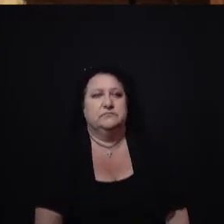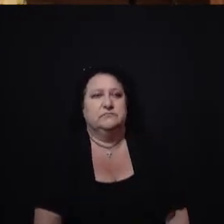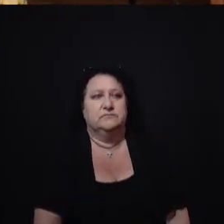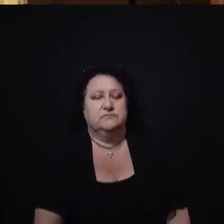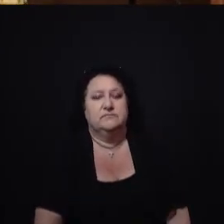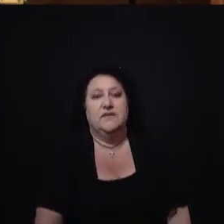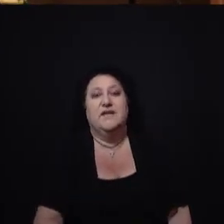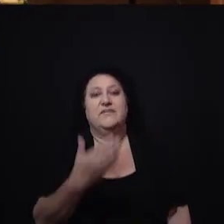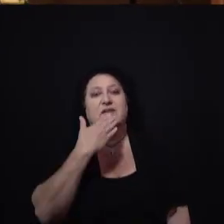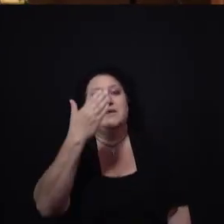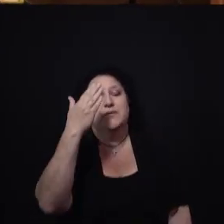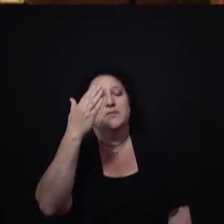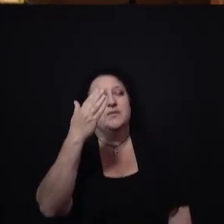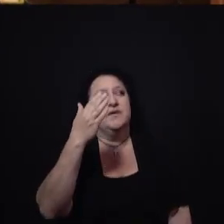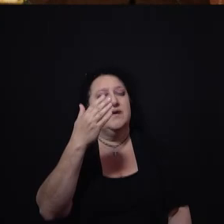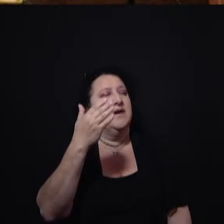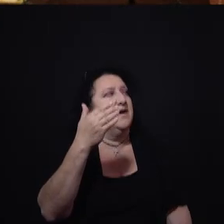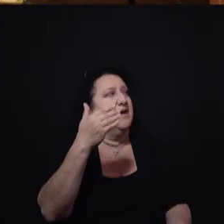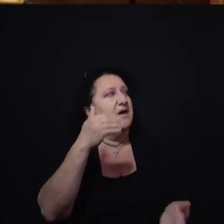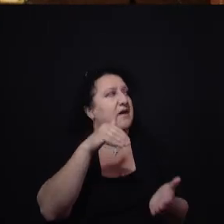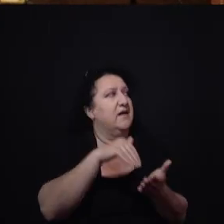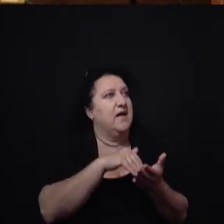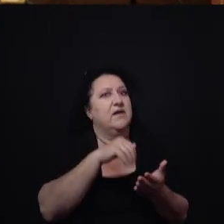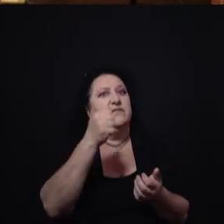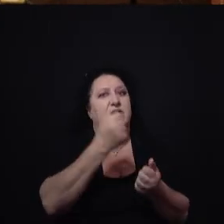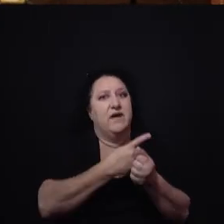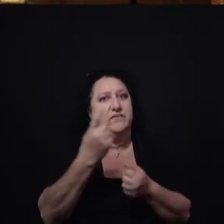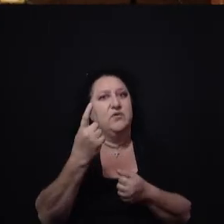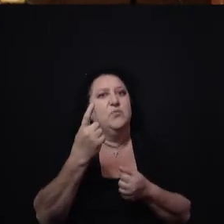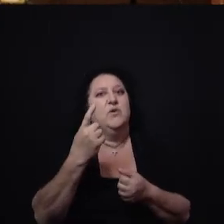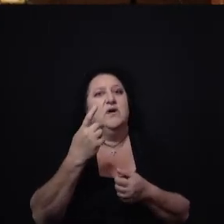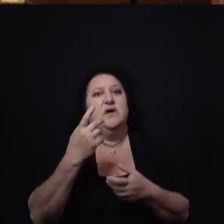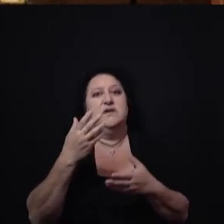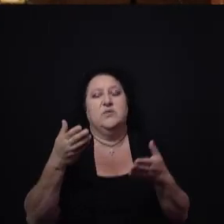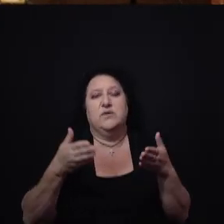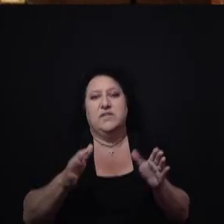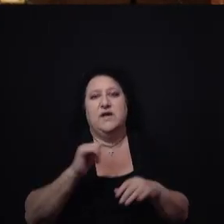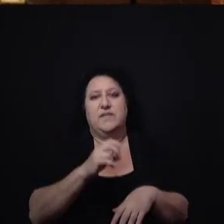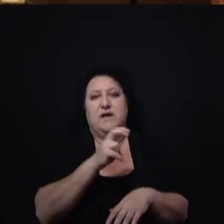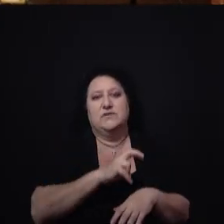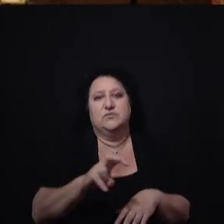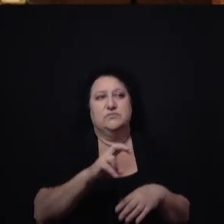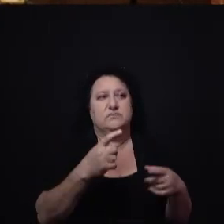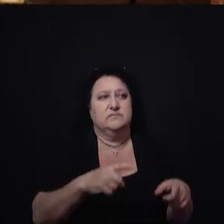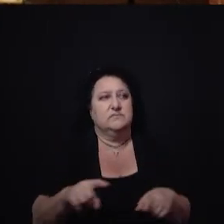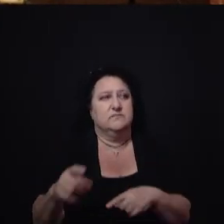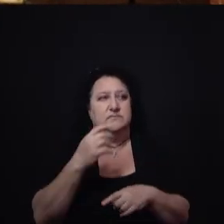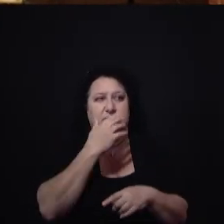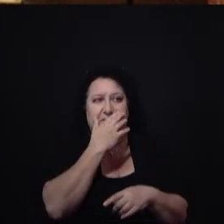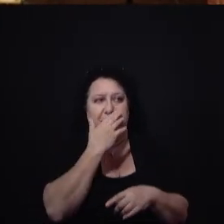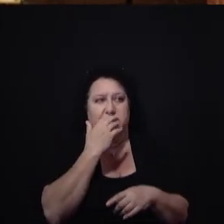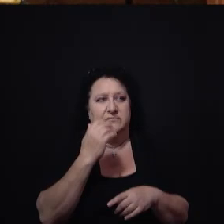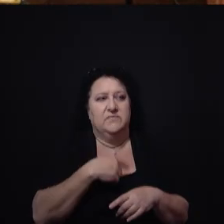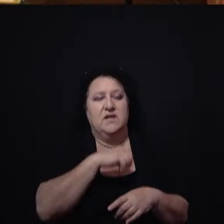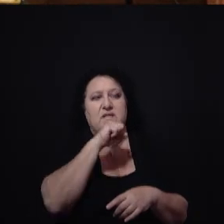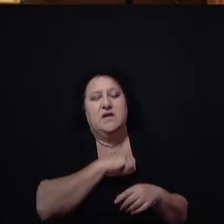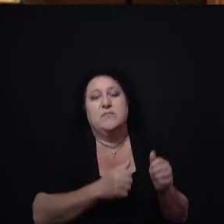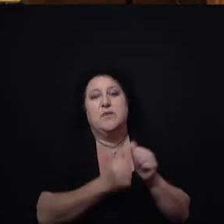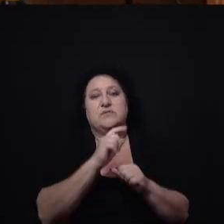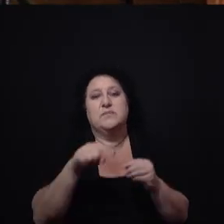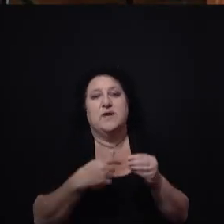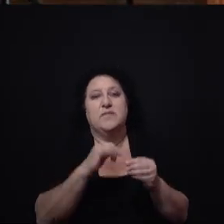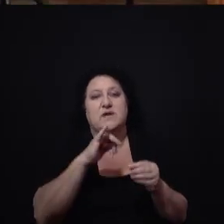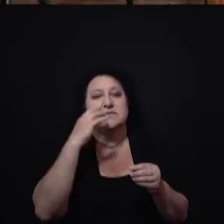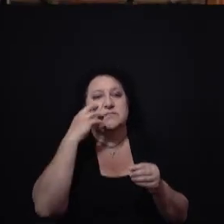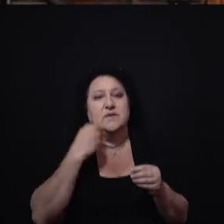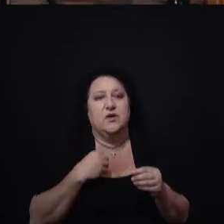Thank you again to everybody who made that trip possible and has now for a number of years. And what I love most about that experience is, as you